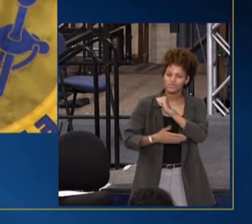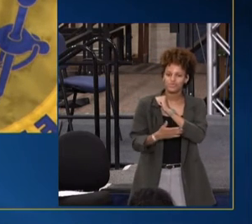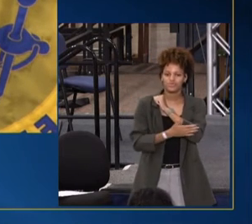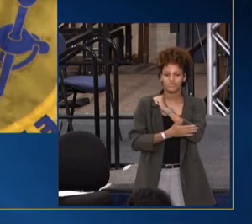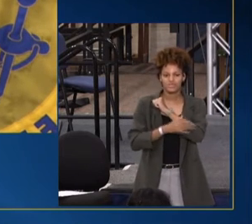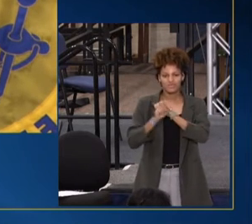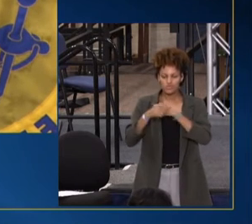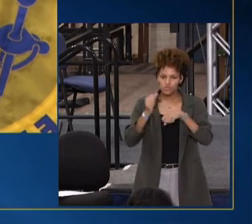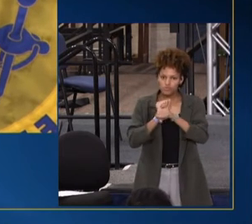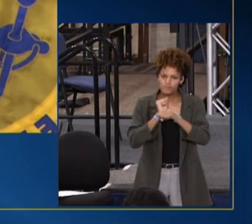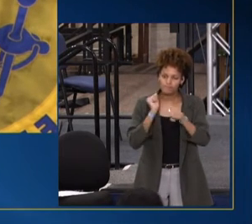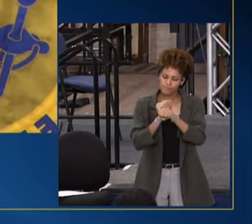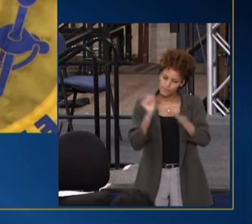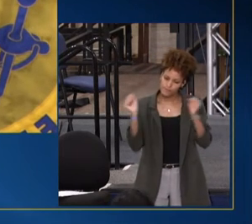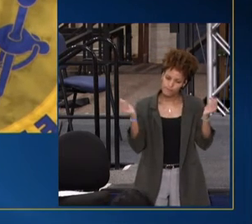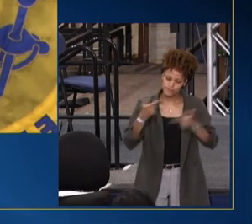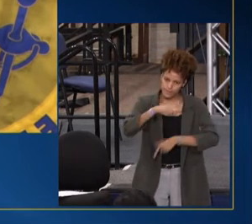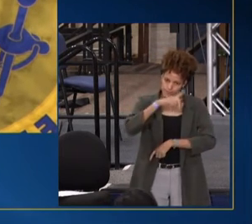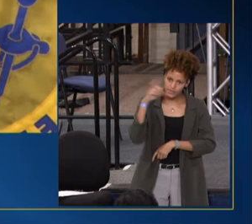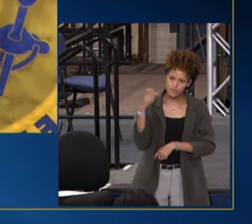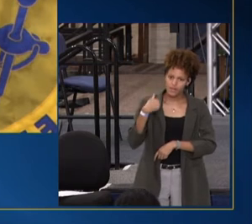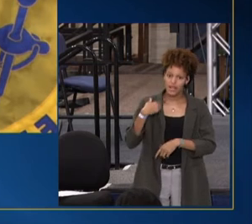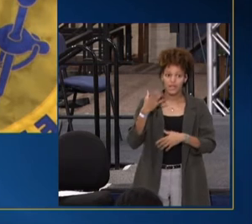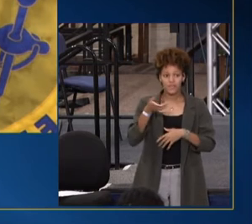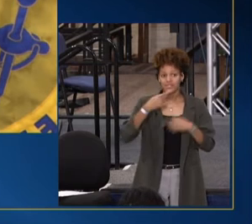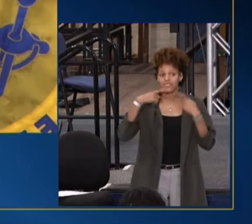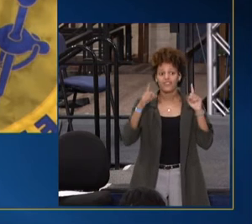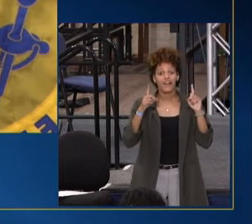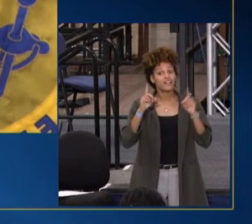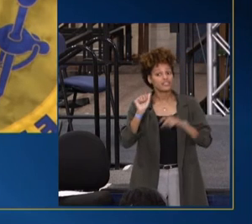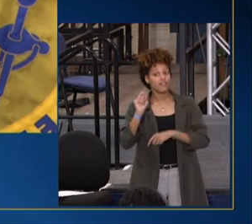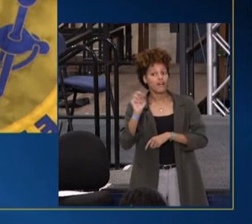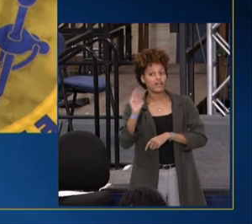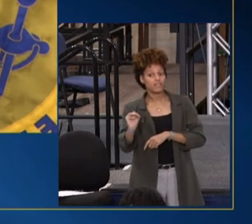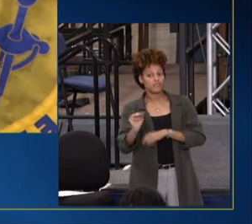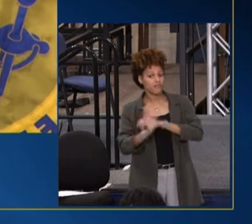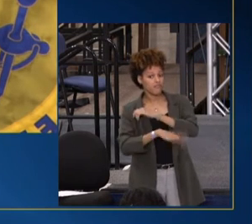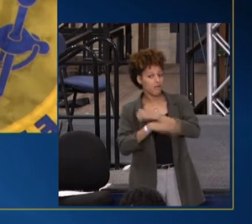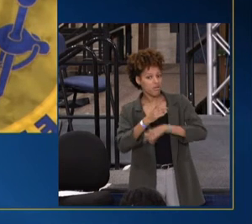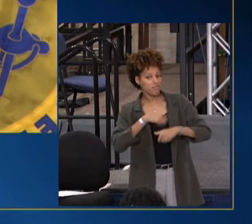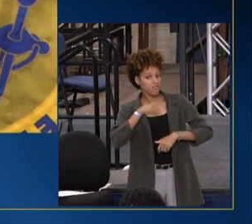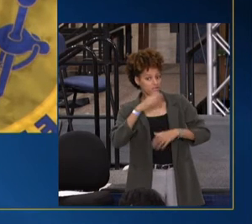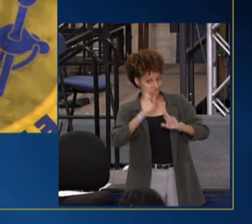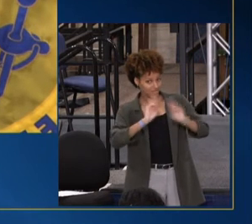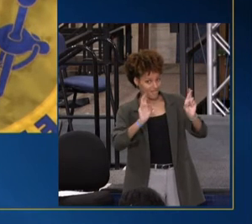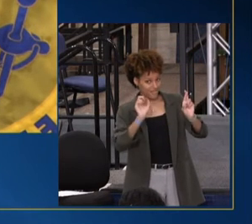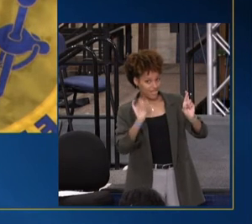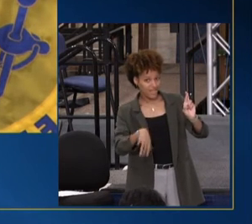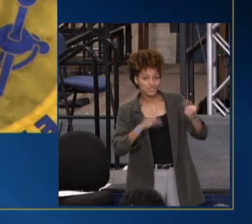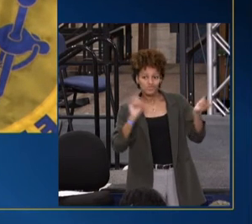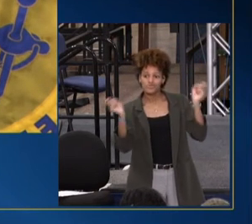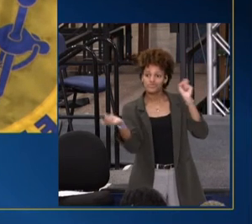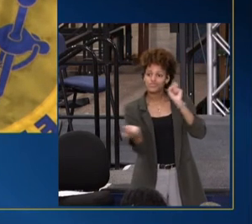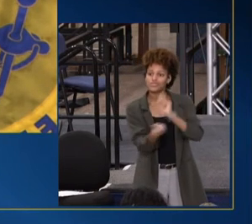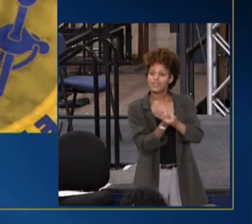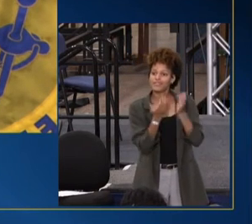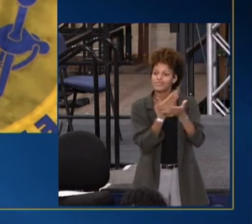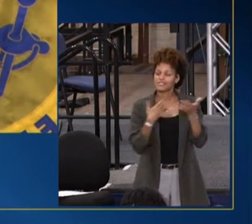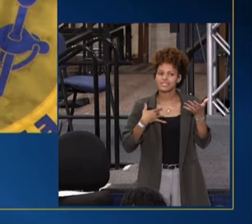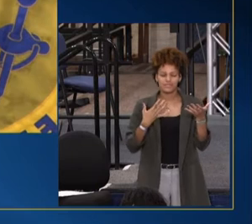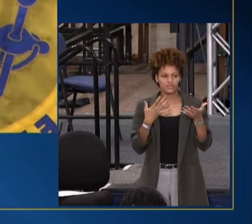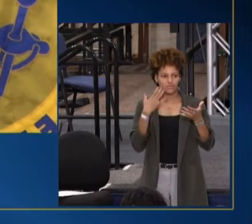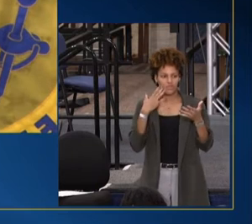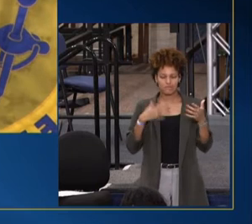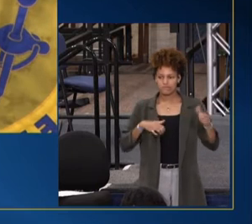need to work all summer, and then I'm going to declare an autumn of pride, so get ready. To change things in the face of adversity,